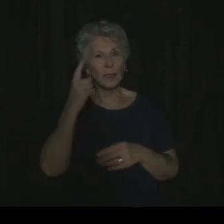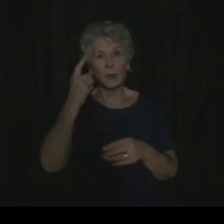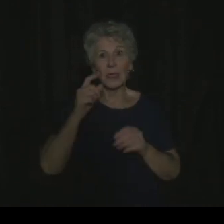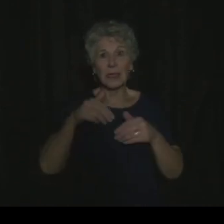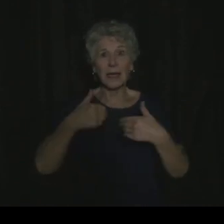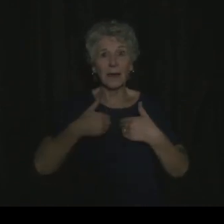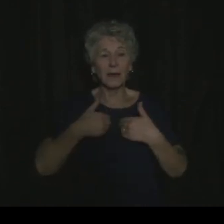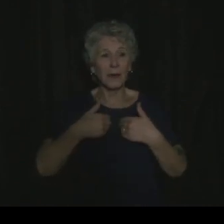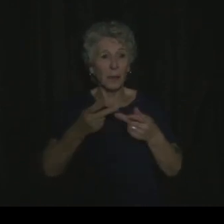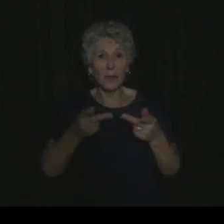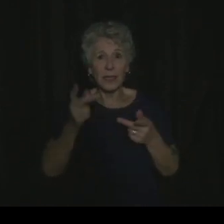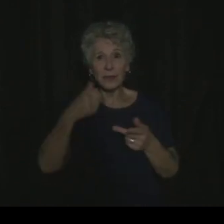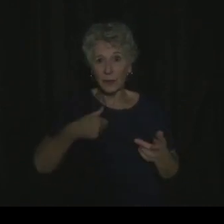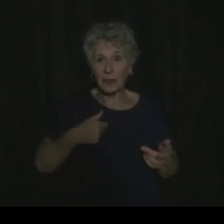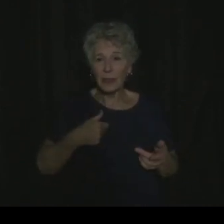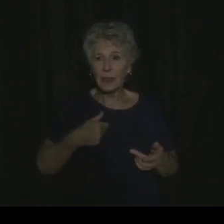me?